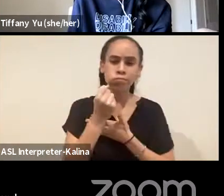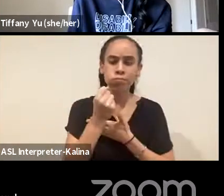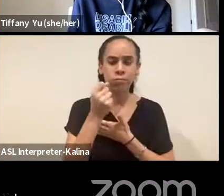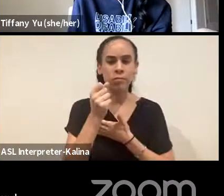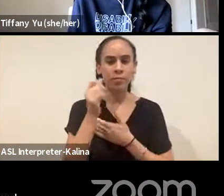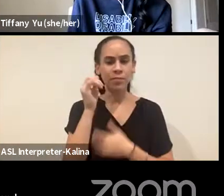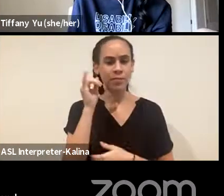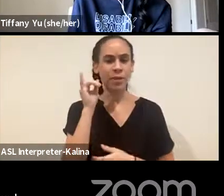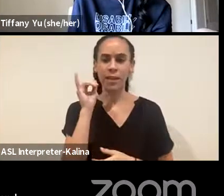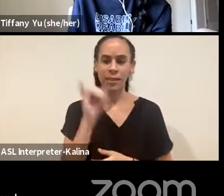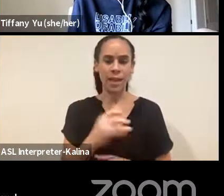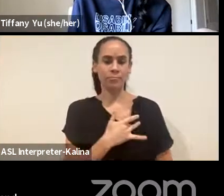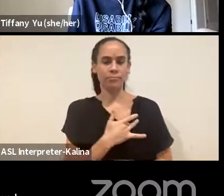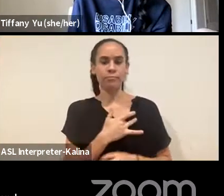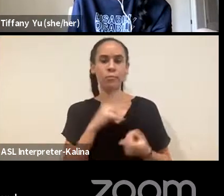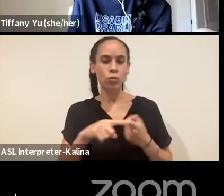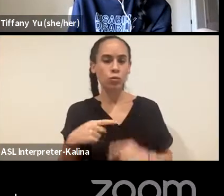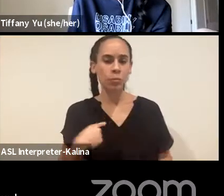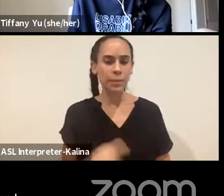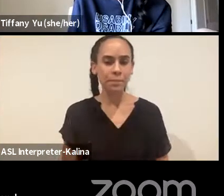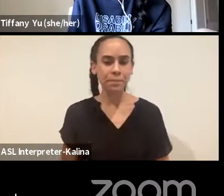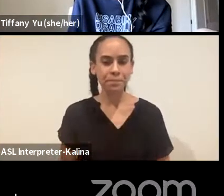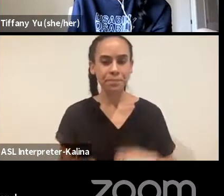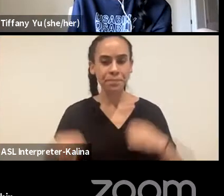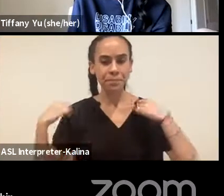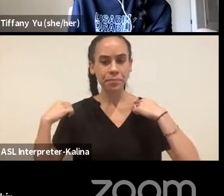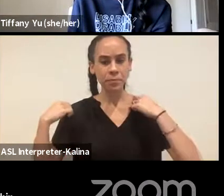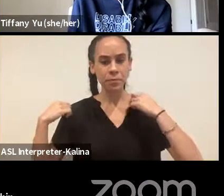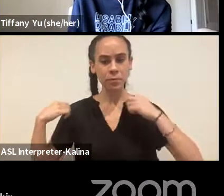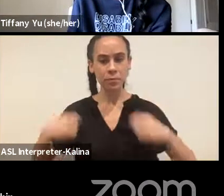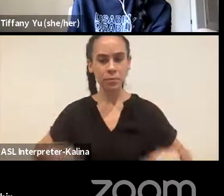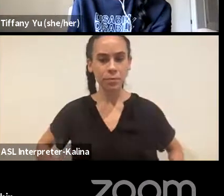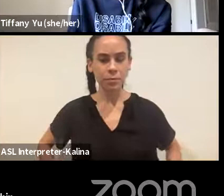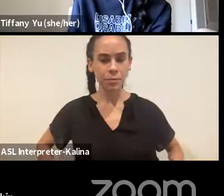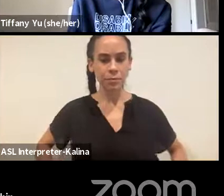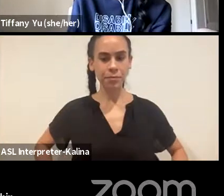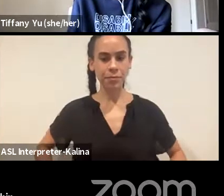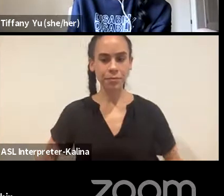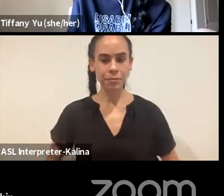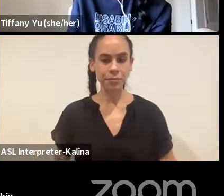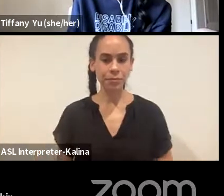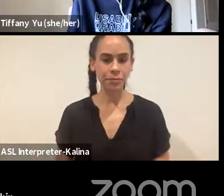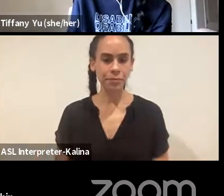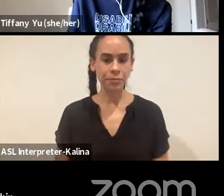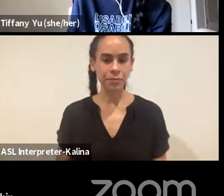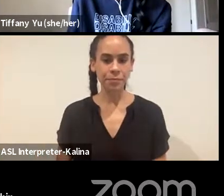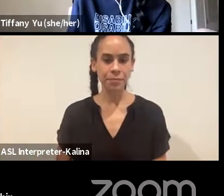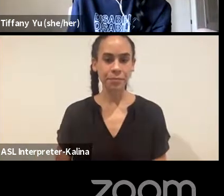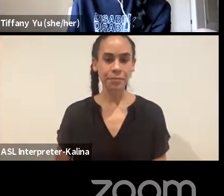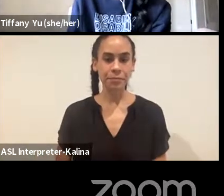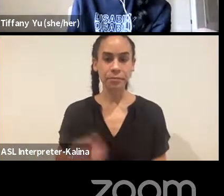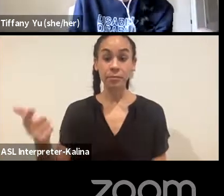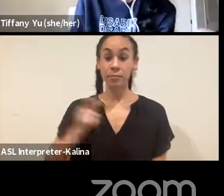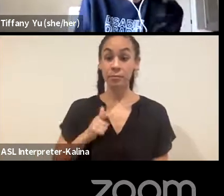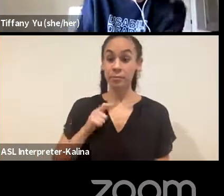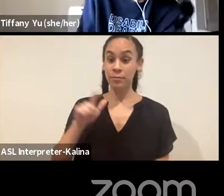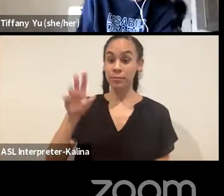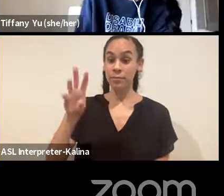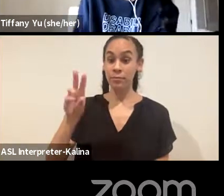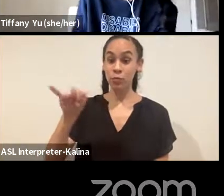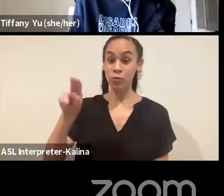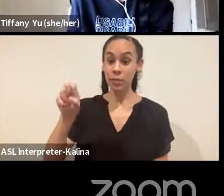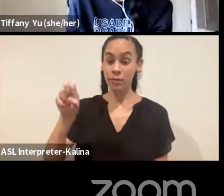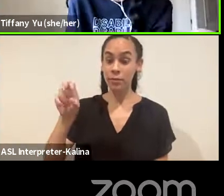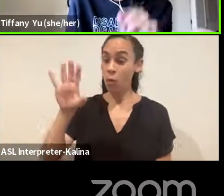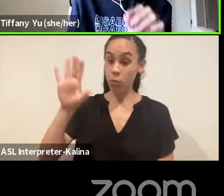allyship is about. Well, This for is me, Tiffany. Oh, go ahead,